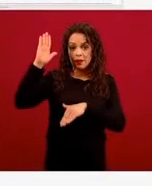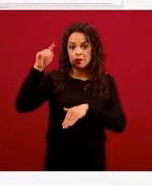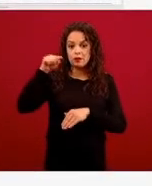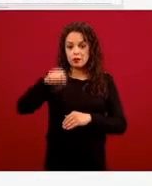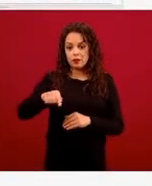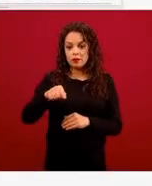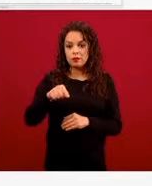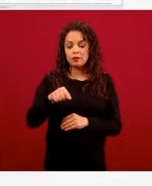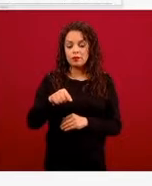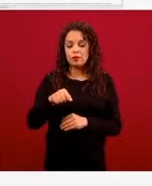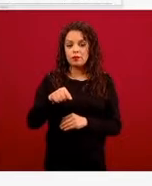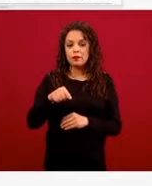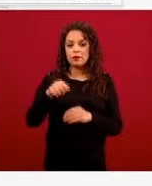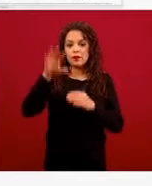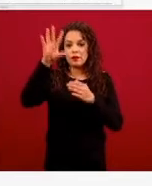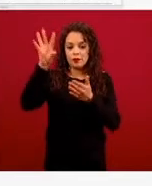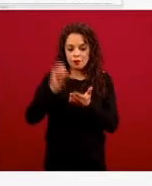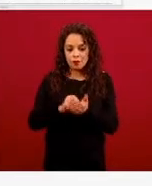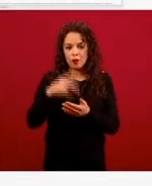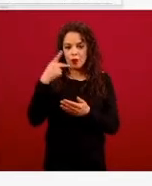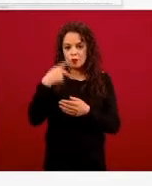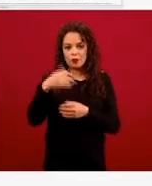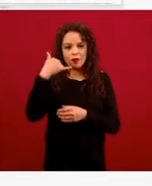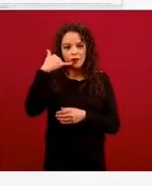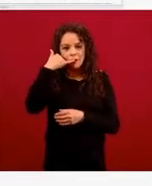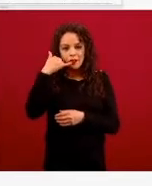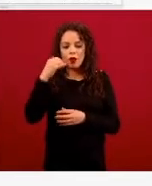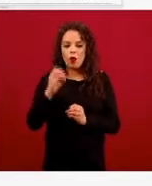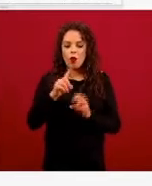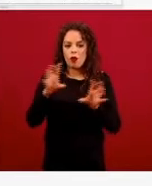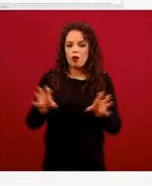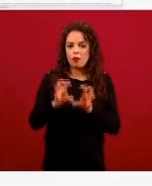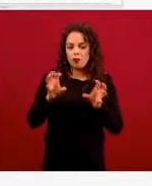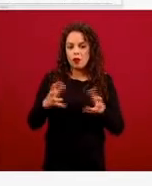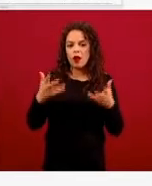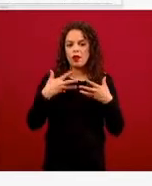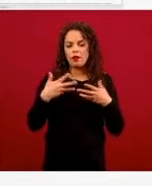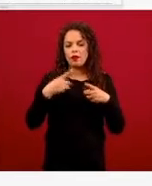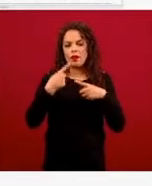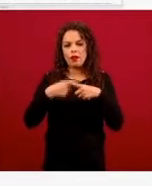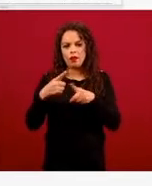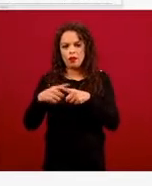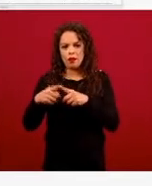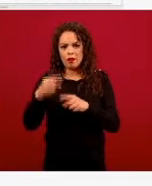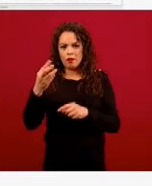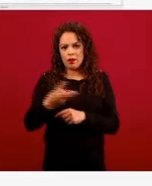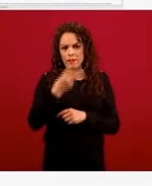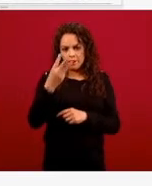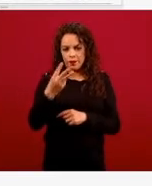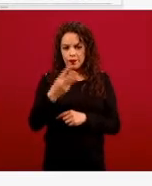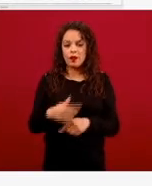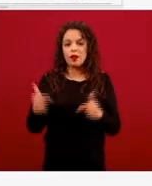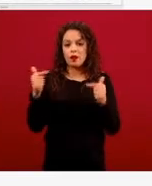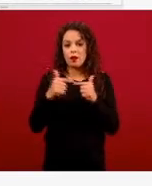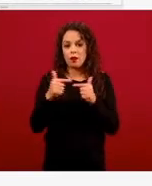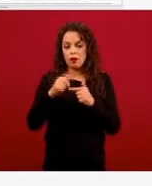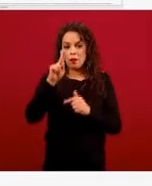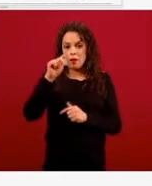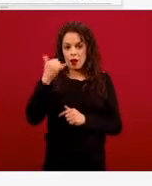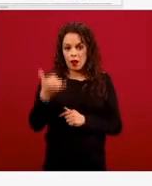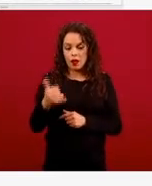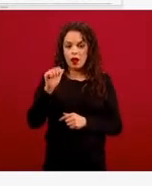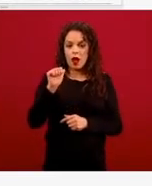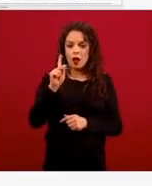COVID-19.mx app, we have more than 300 people who have downloaded this. And this is over 3